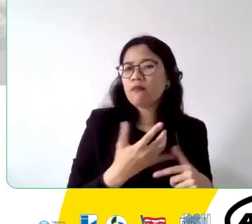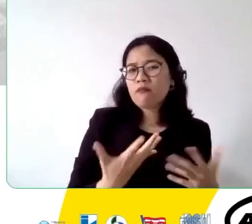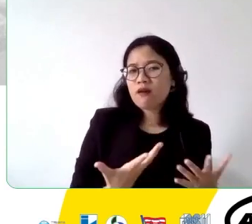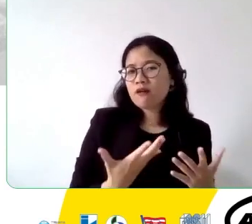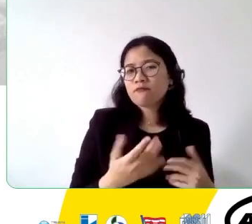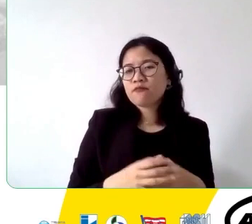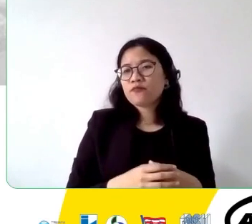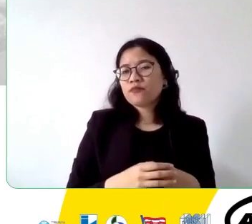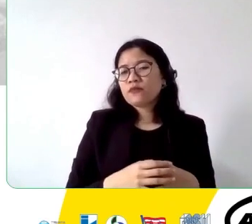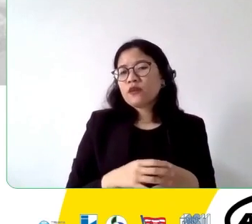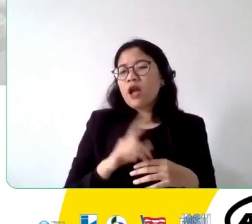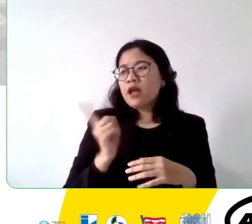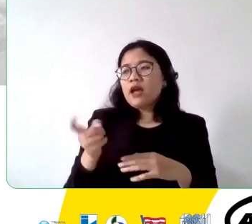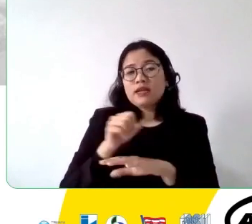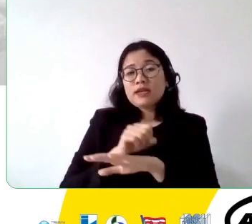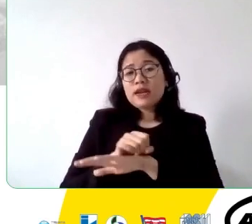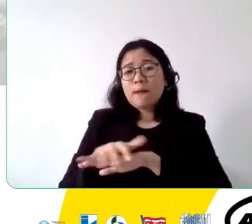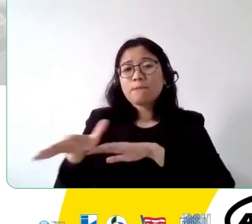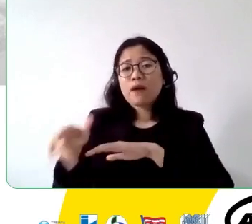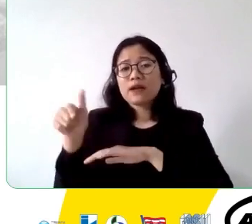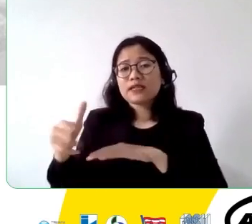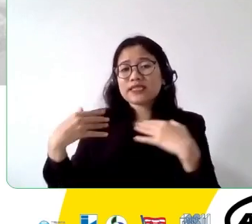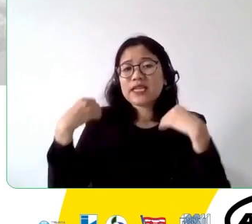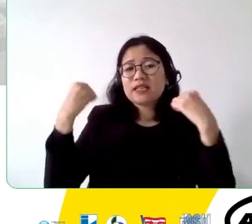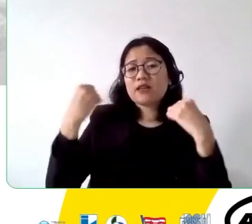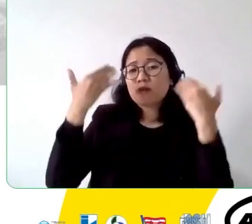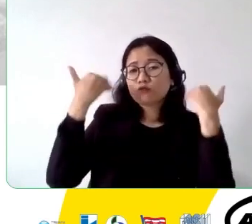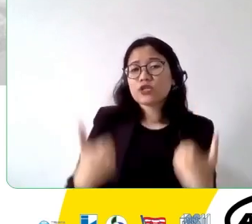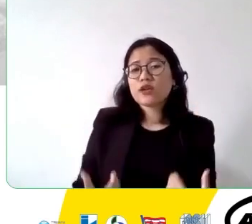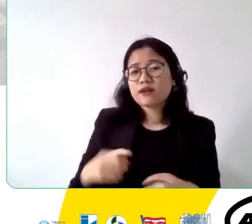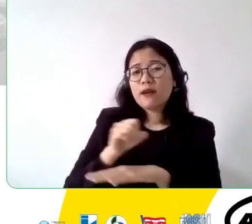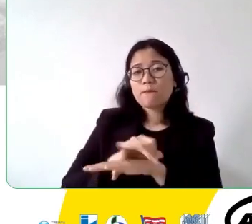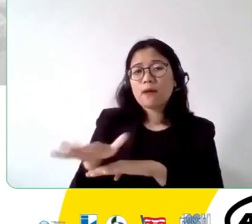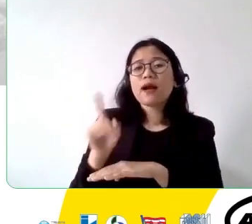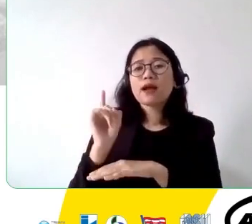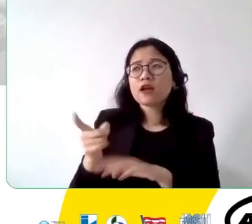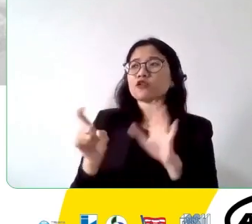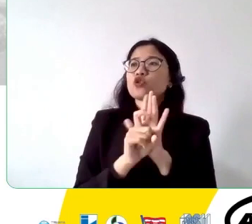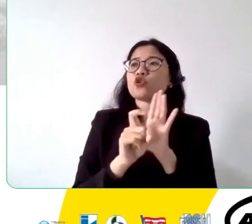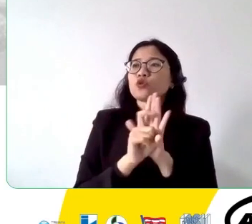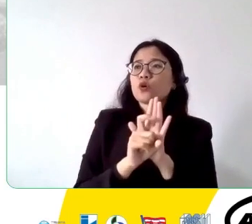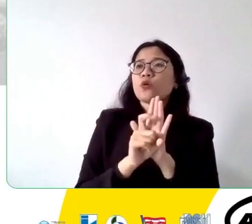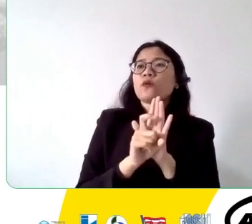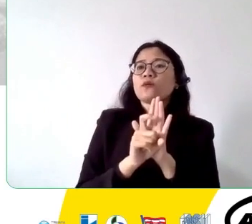uh, from the diseases to the death, and